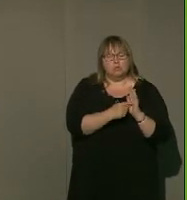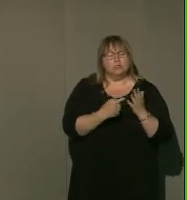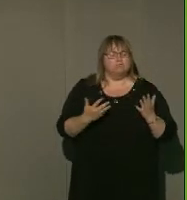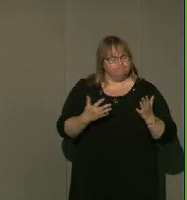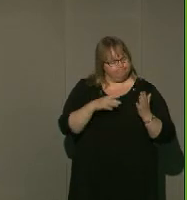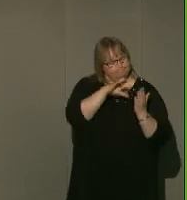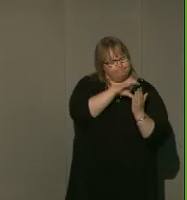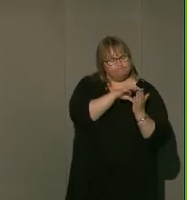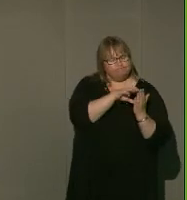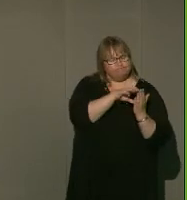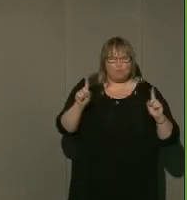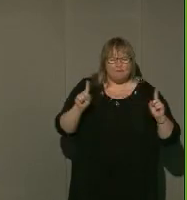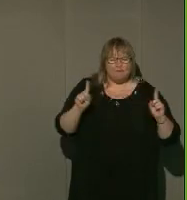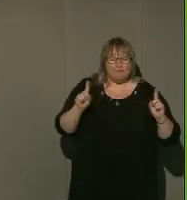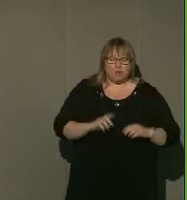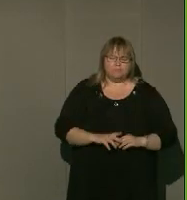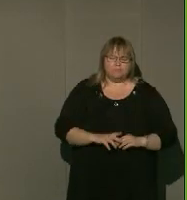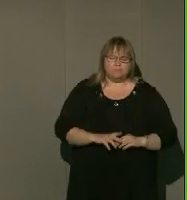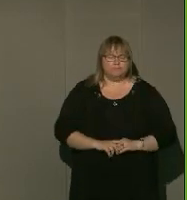sets up the